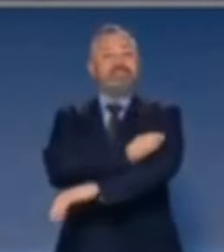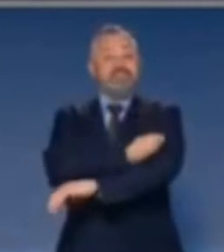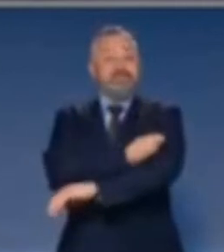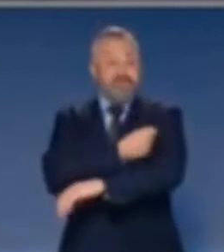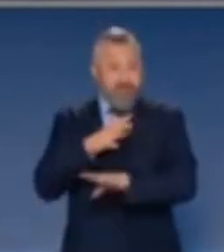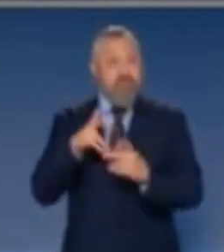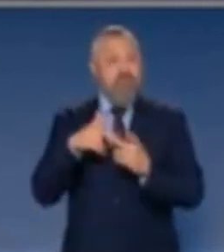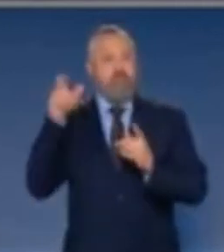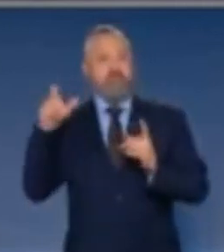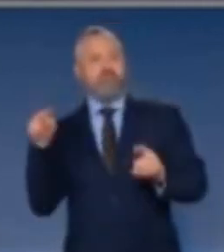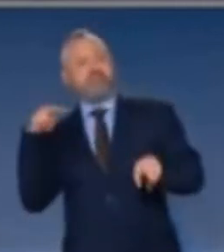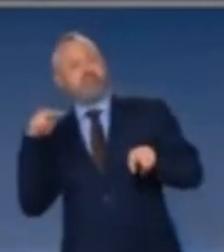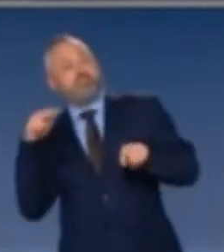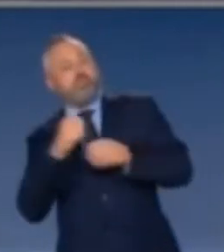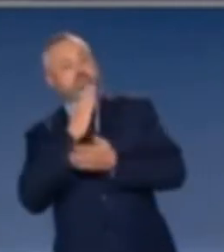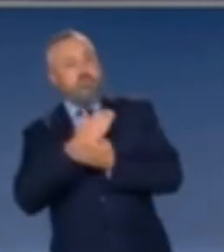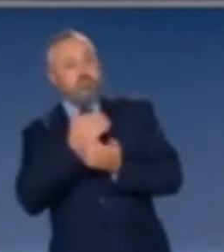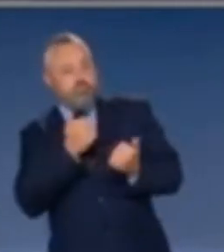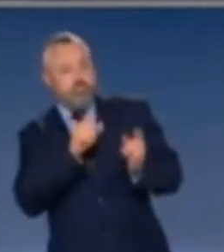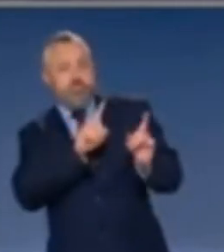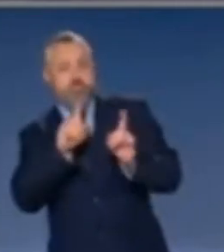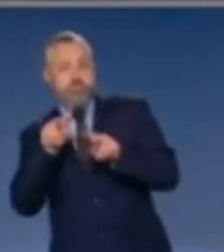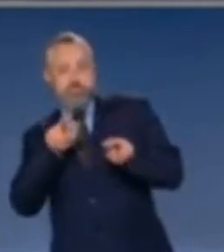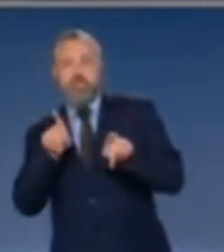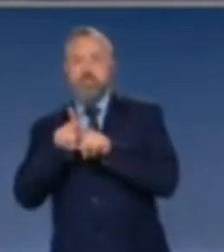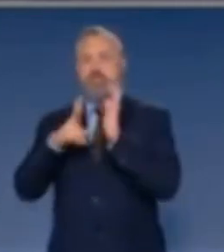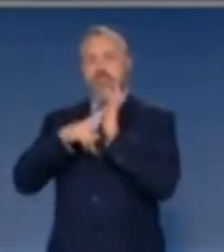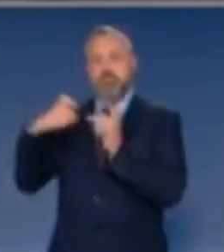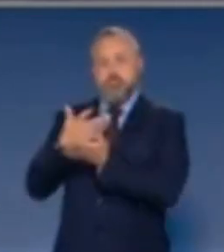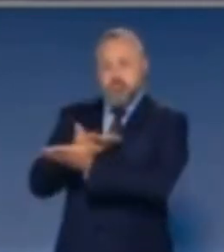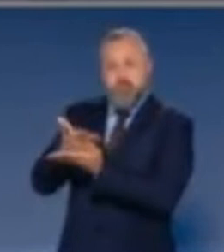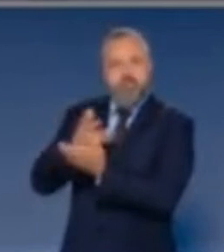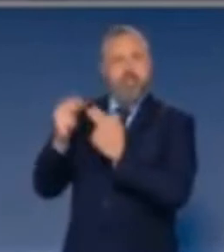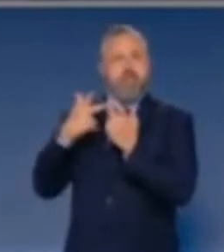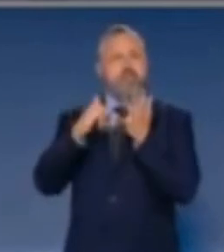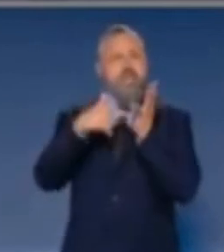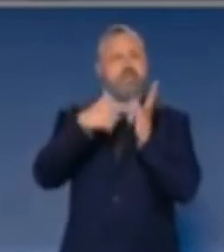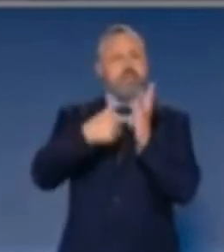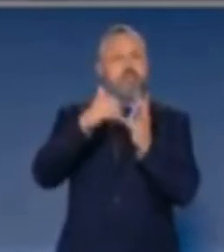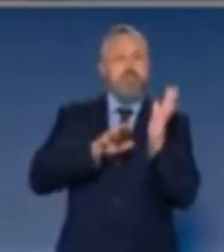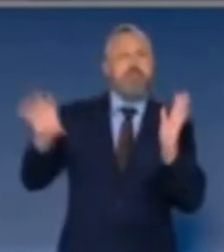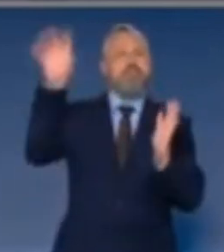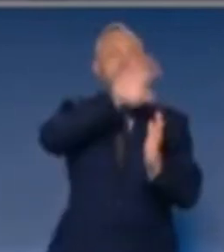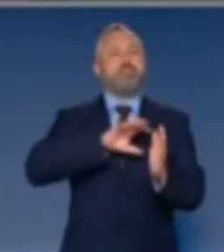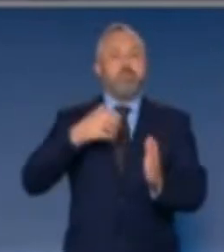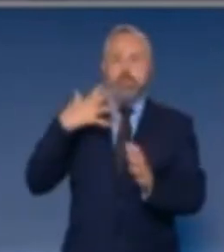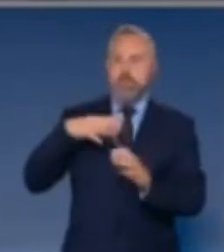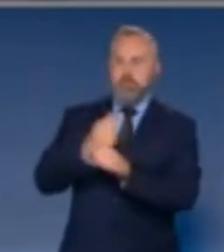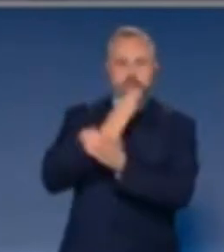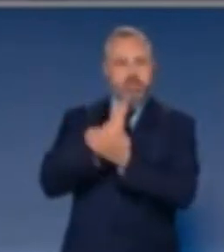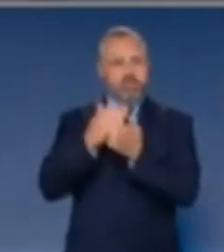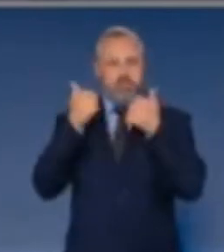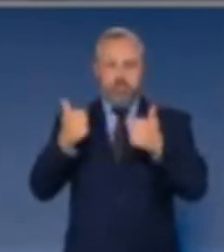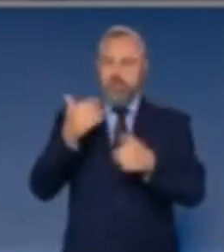Victoria, we're continuing to work with the states and territories. Our position is that we actually have a strong workforce. We're always interested